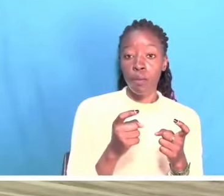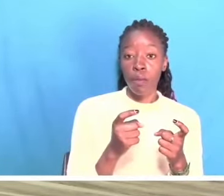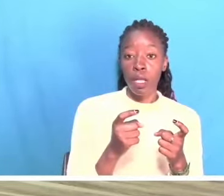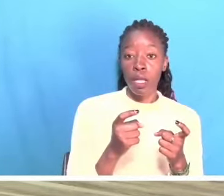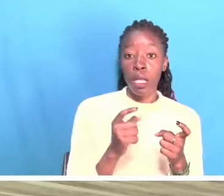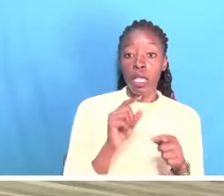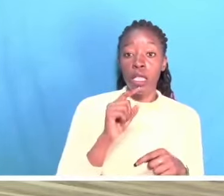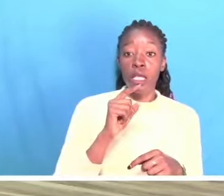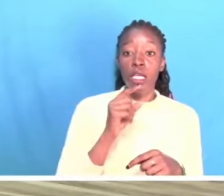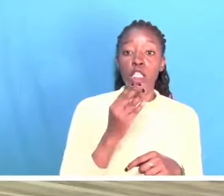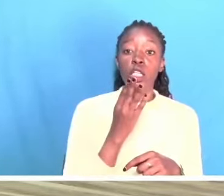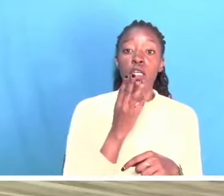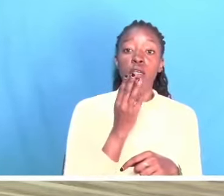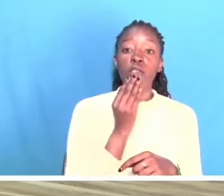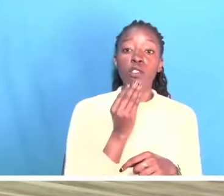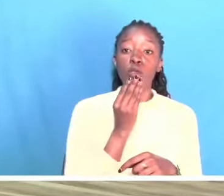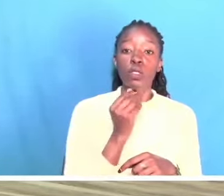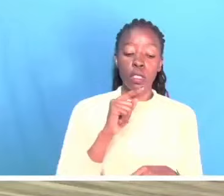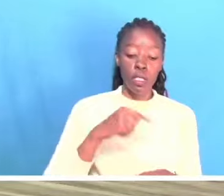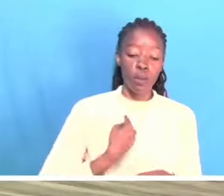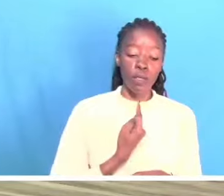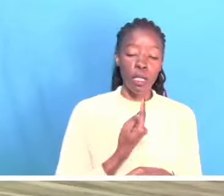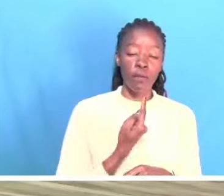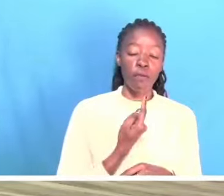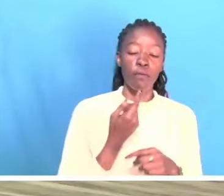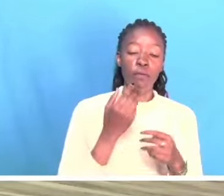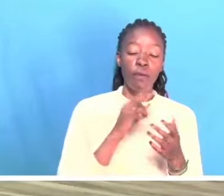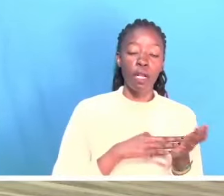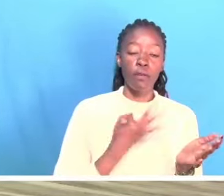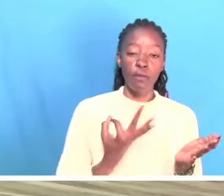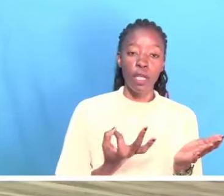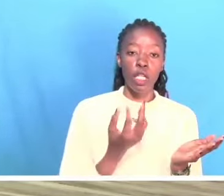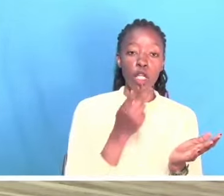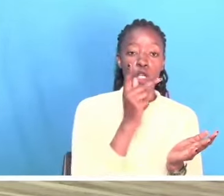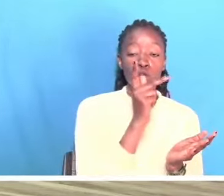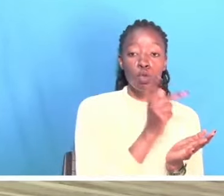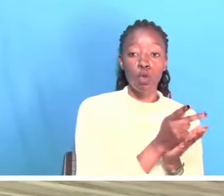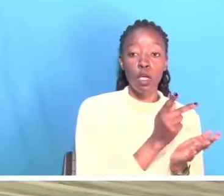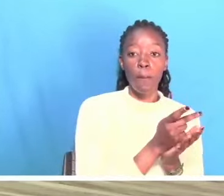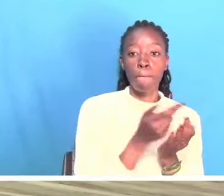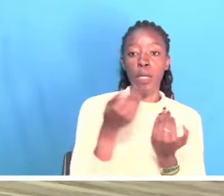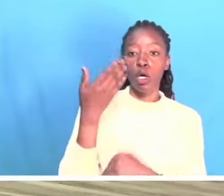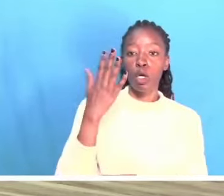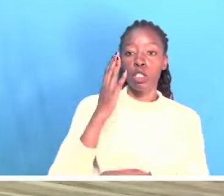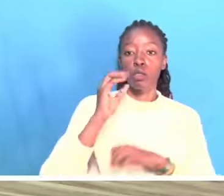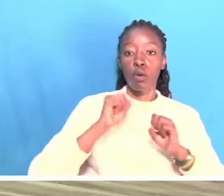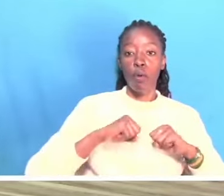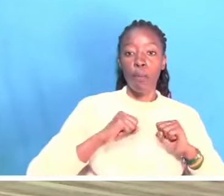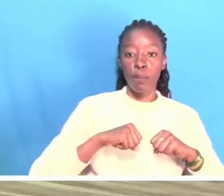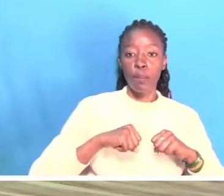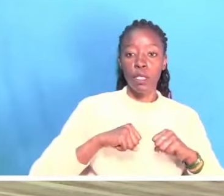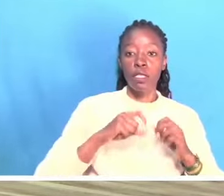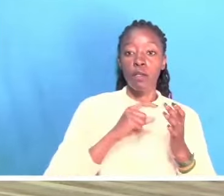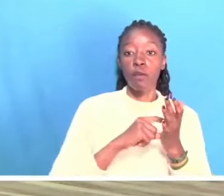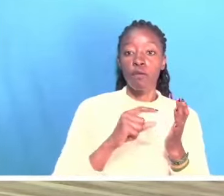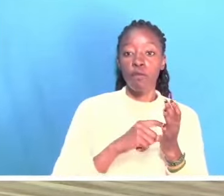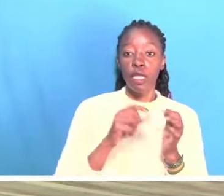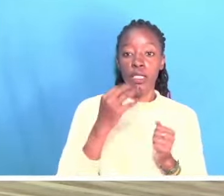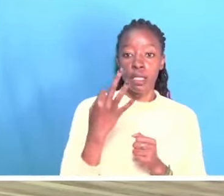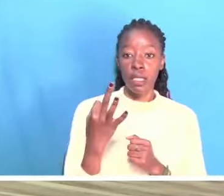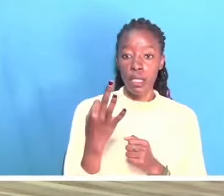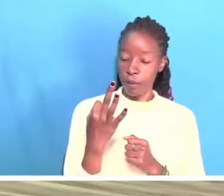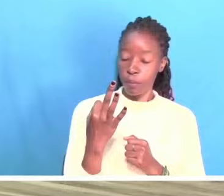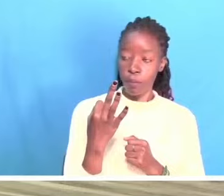have failed to keep the same standards. They therefore, in verse 2 to 3, assuming